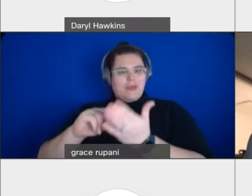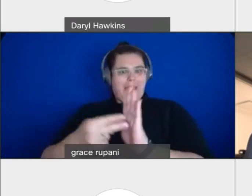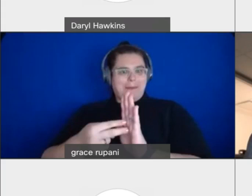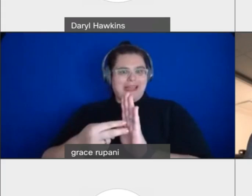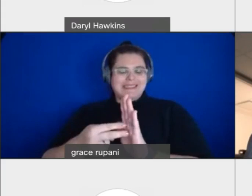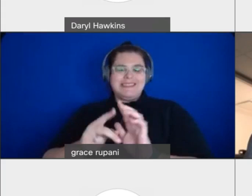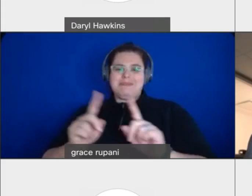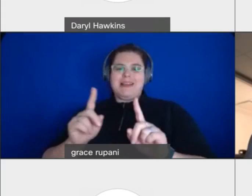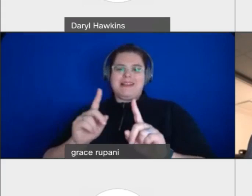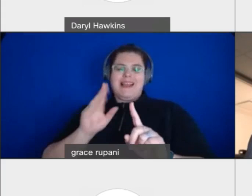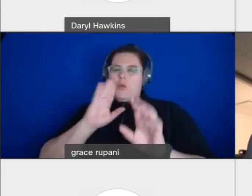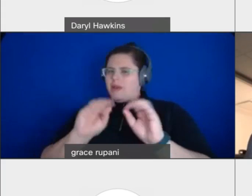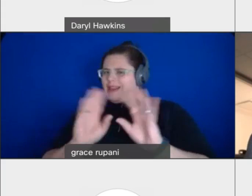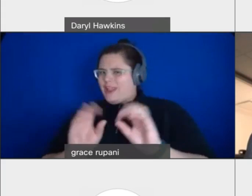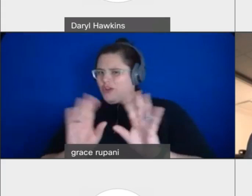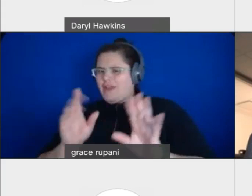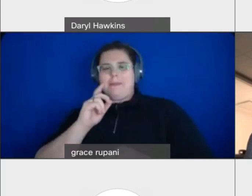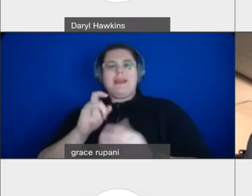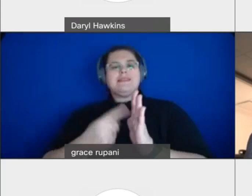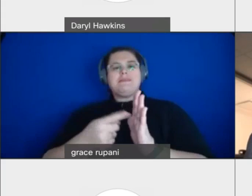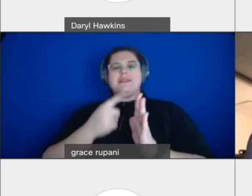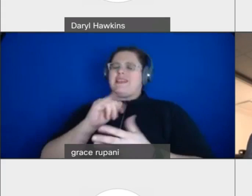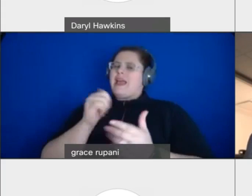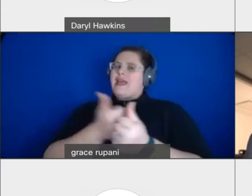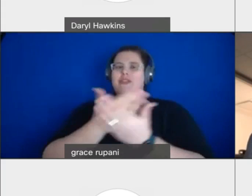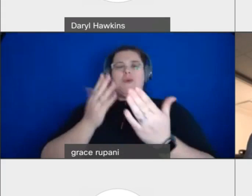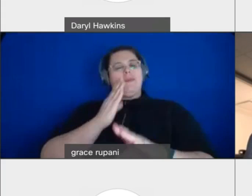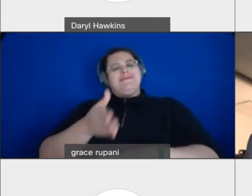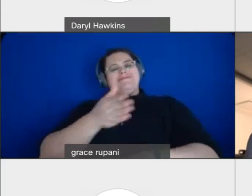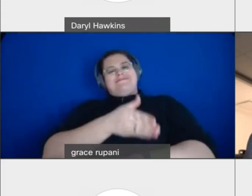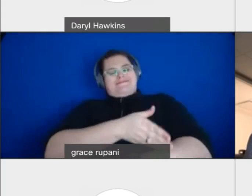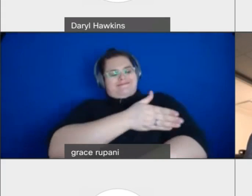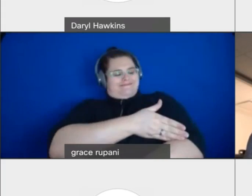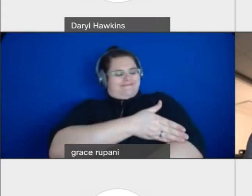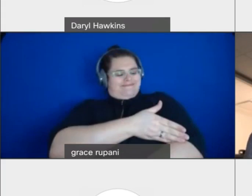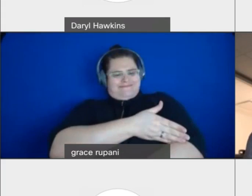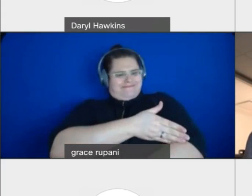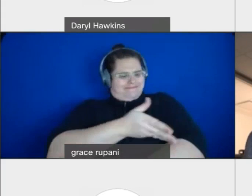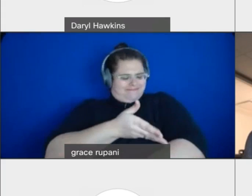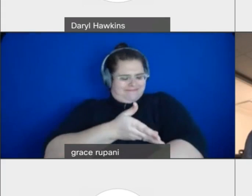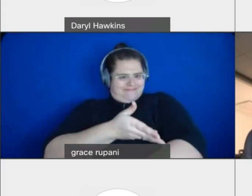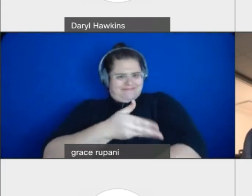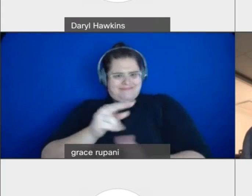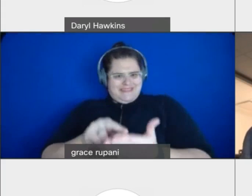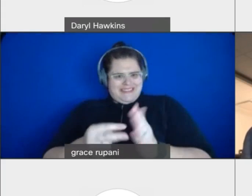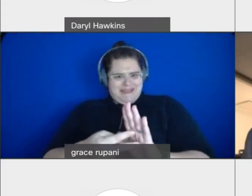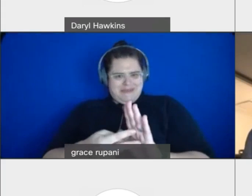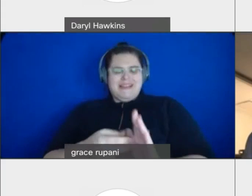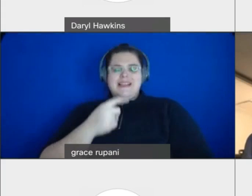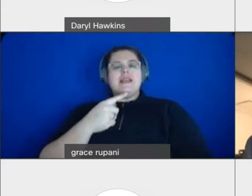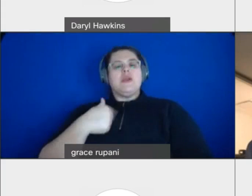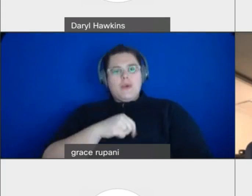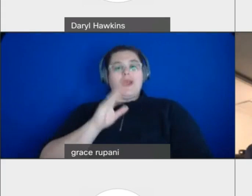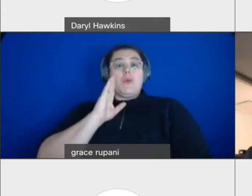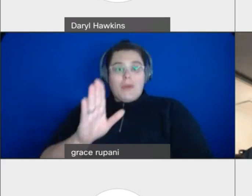try to clarify, because sometimes I use terms and I like, we will get there, people, is what Karen just